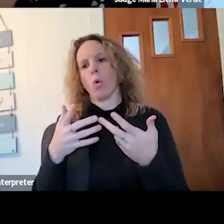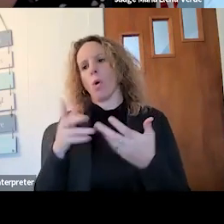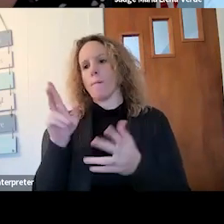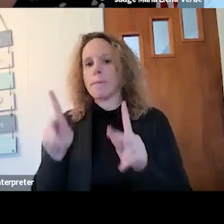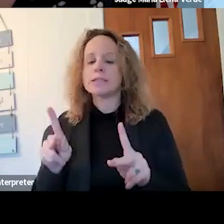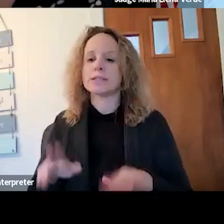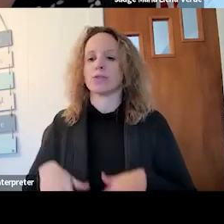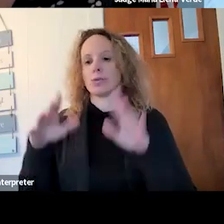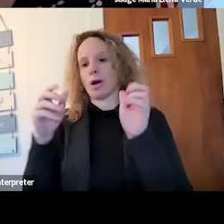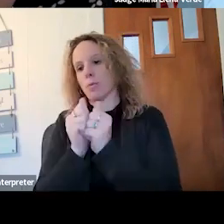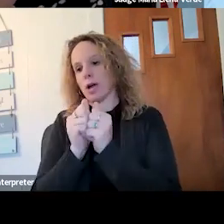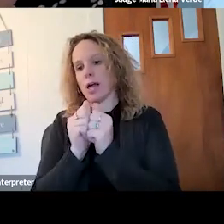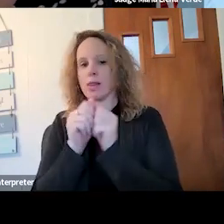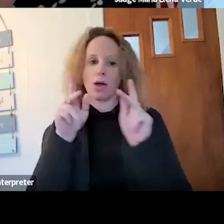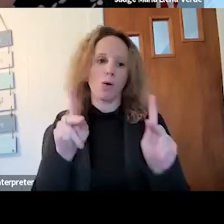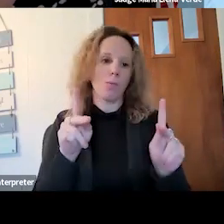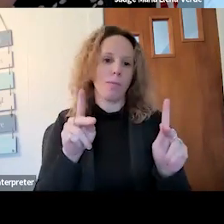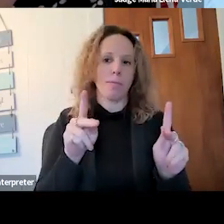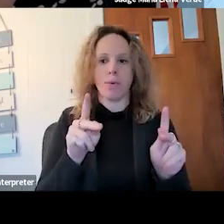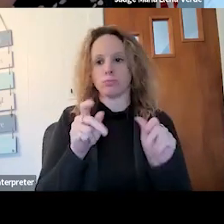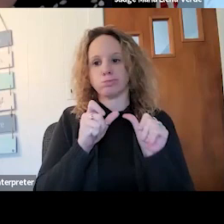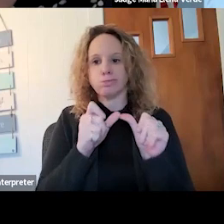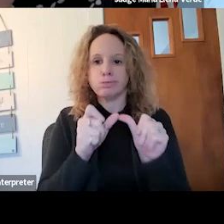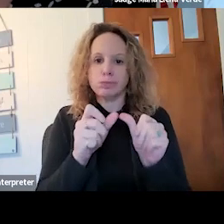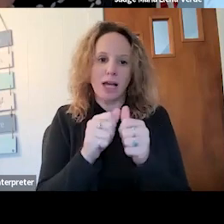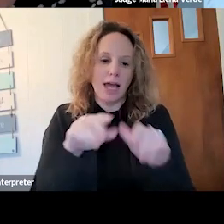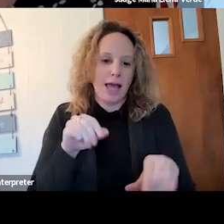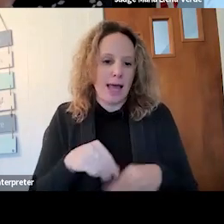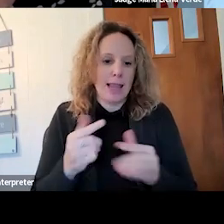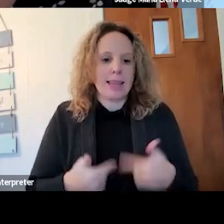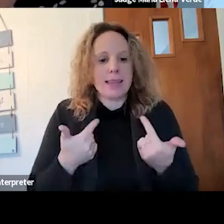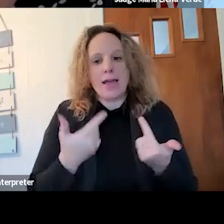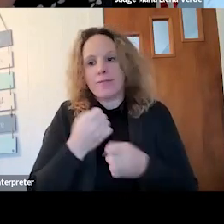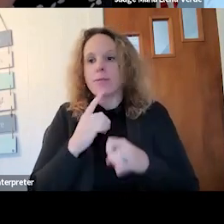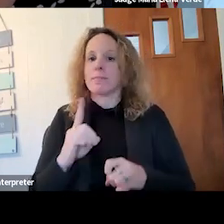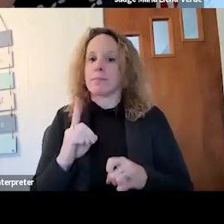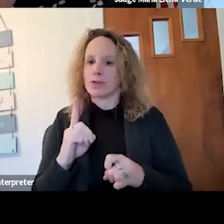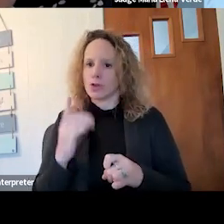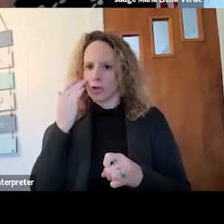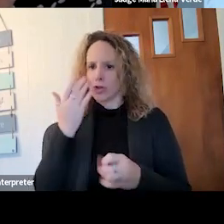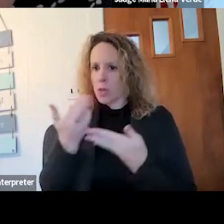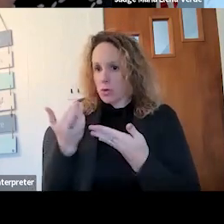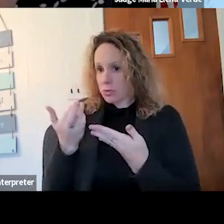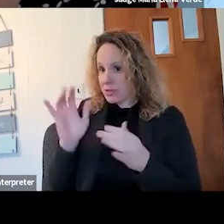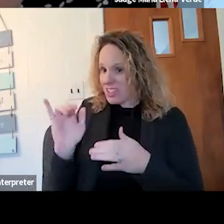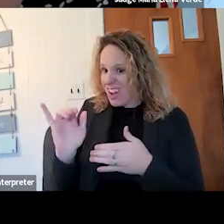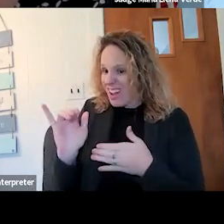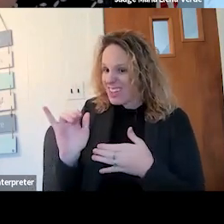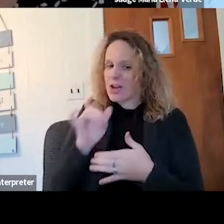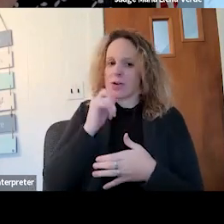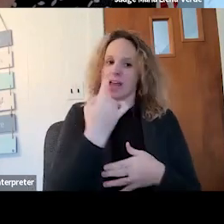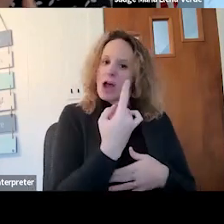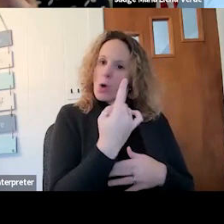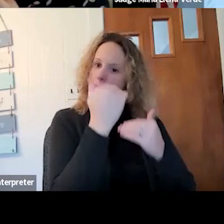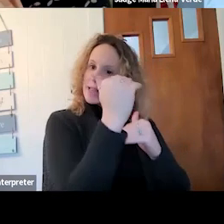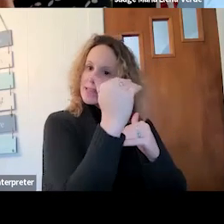someone who has just been a mainstay in that person's life. So let's make sure to tap into those resources as well and not just